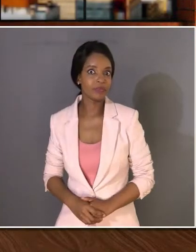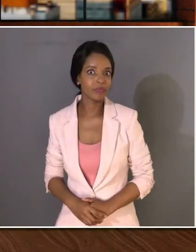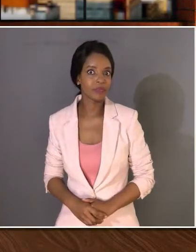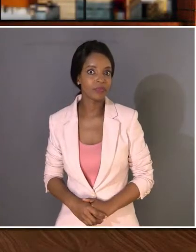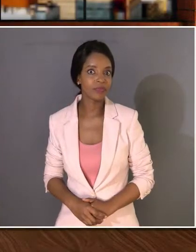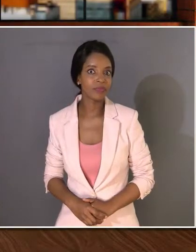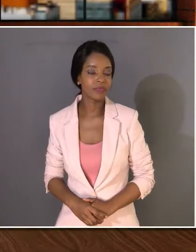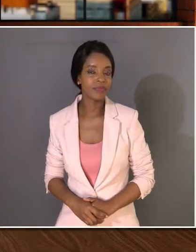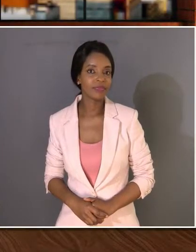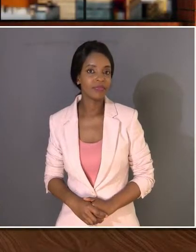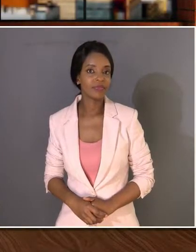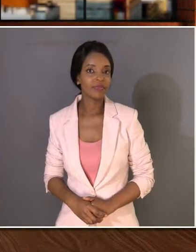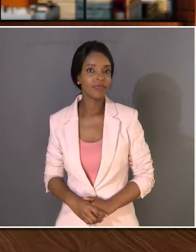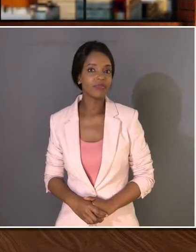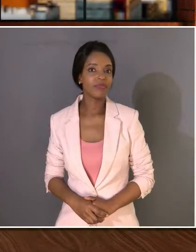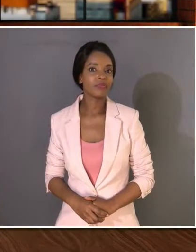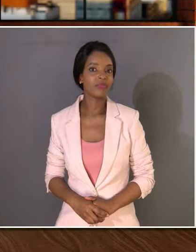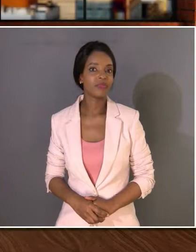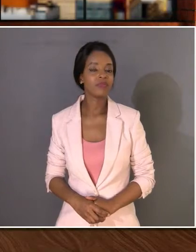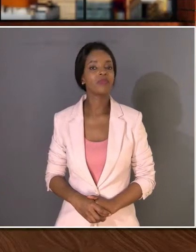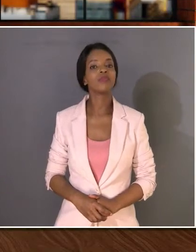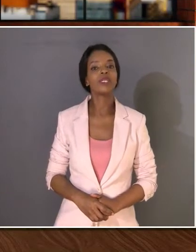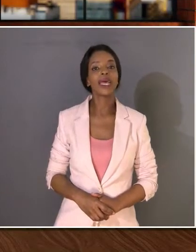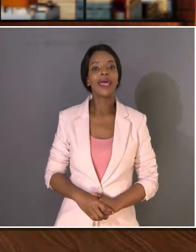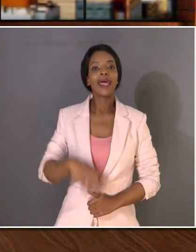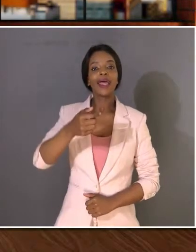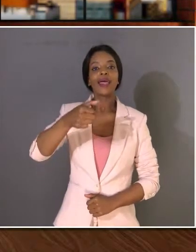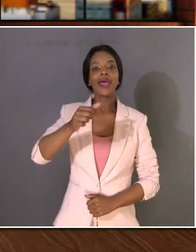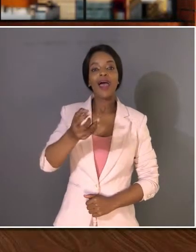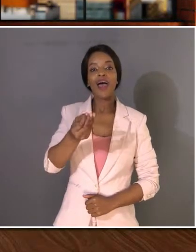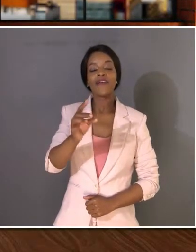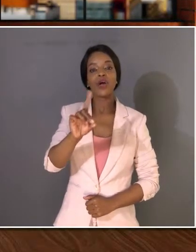Secondly, the paratube seating device.